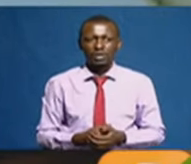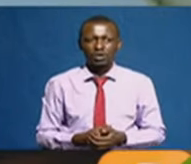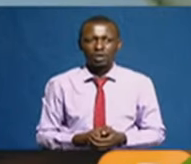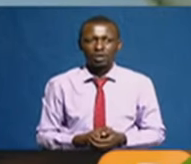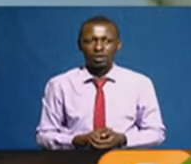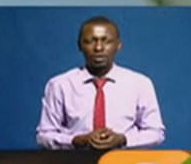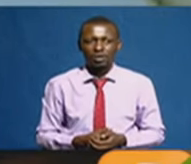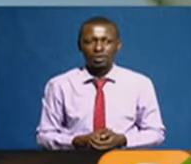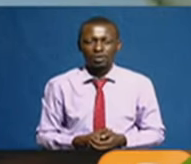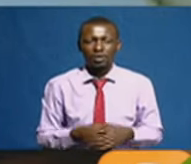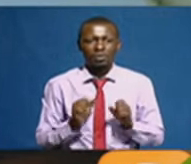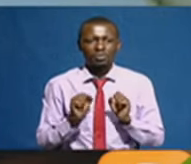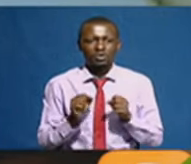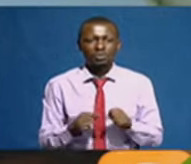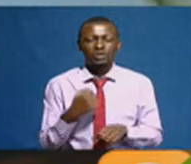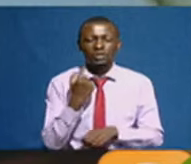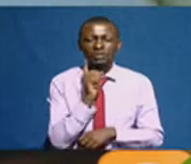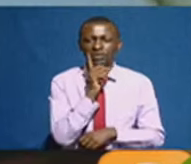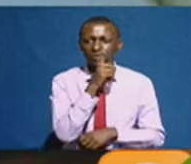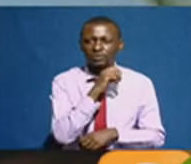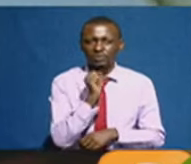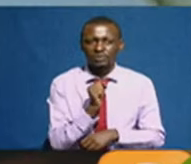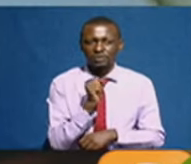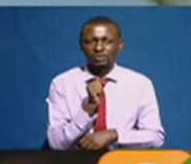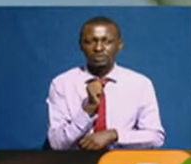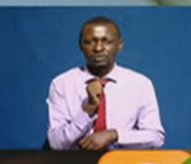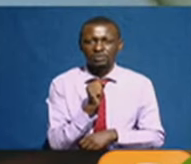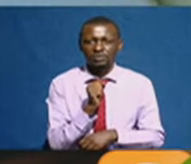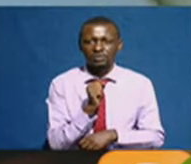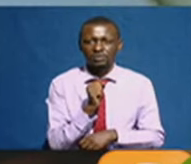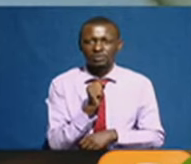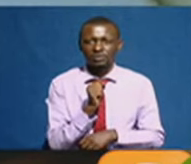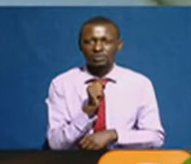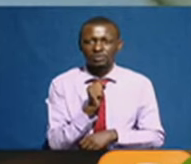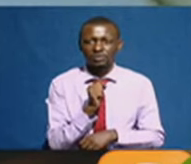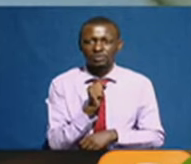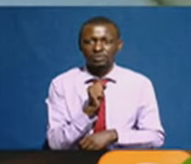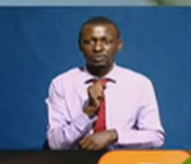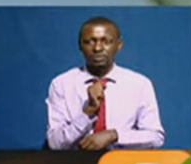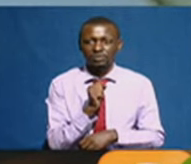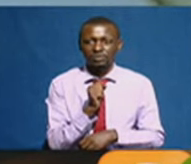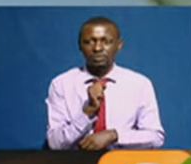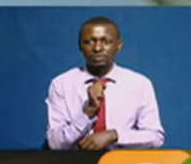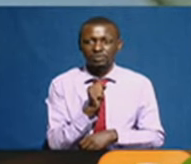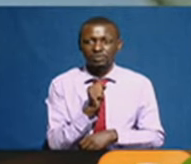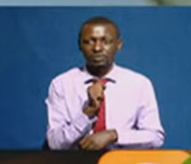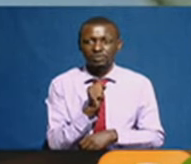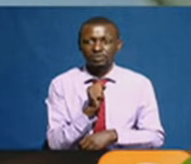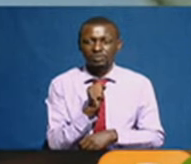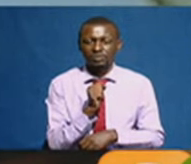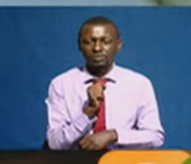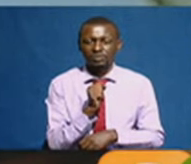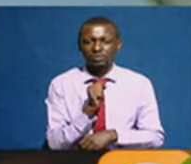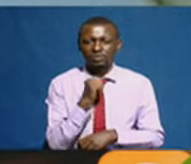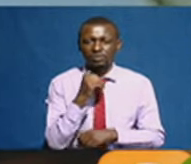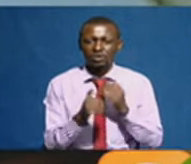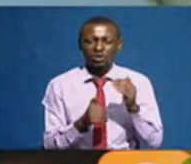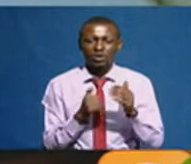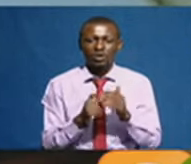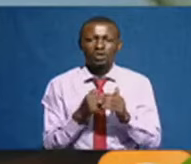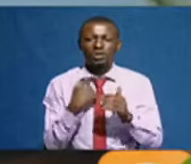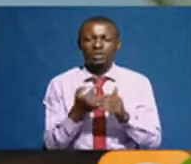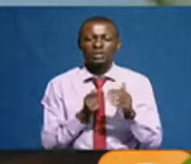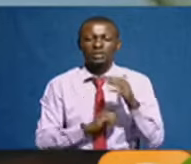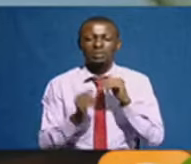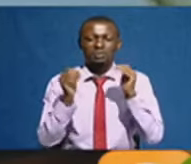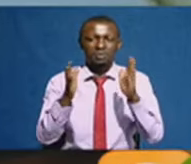Arthur Magugu, Arthur Kinyanjui Magugu, who went on exactly like all ministers proceed with this, which